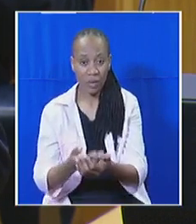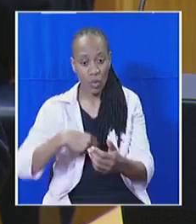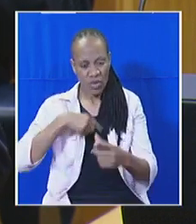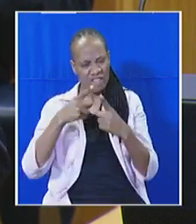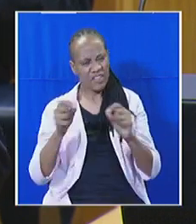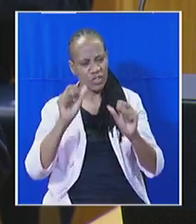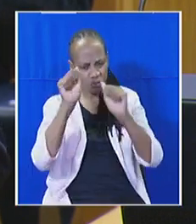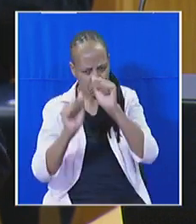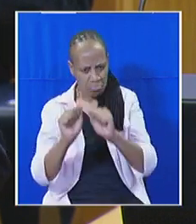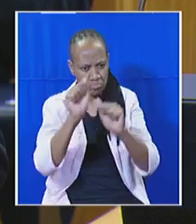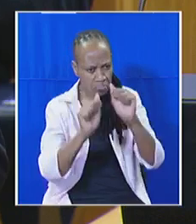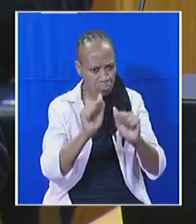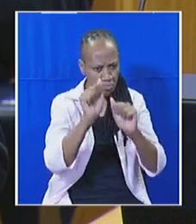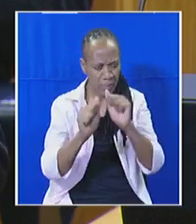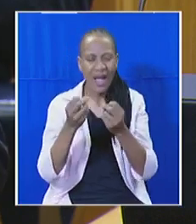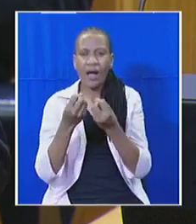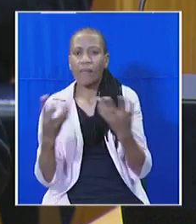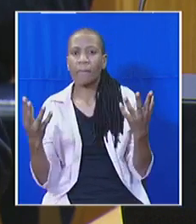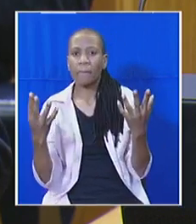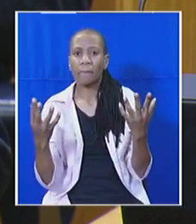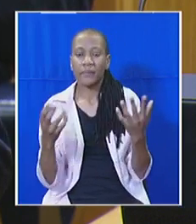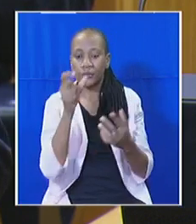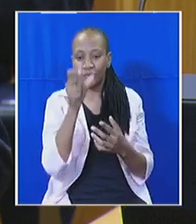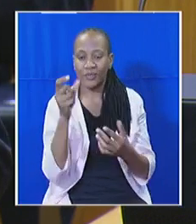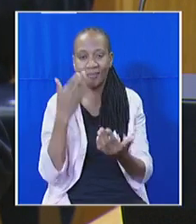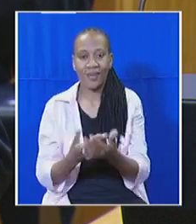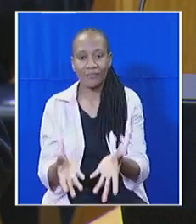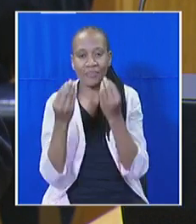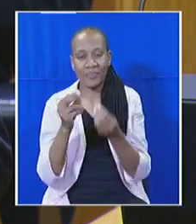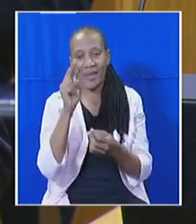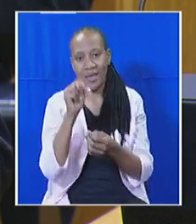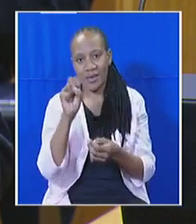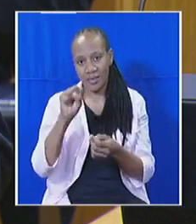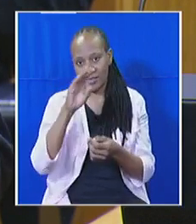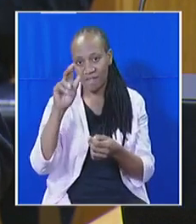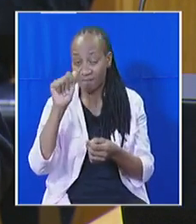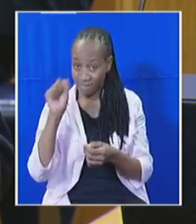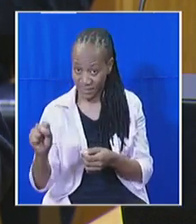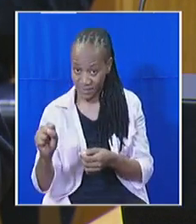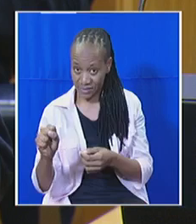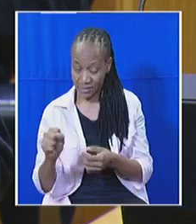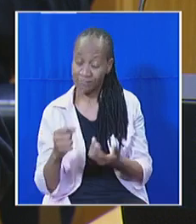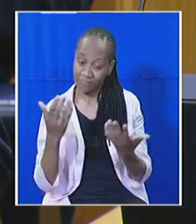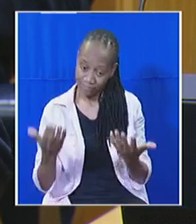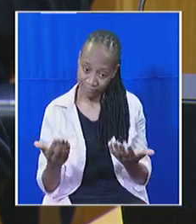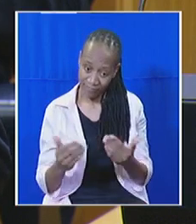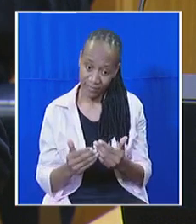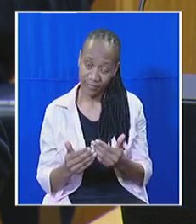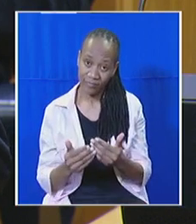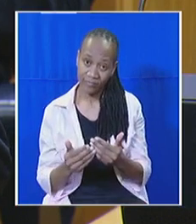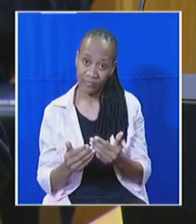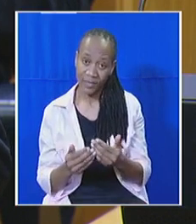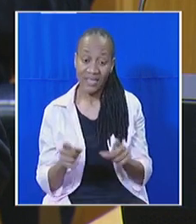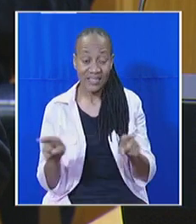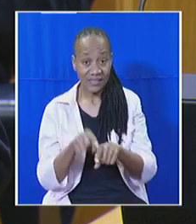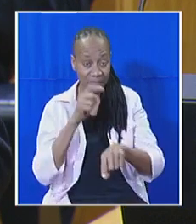the percentage of students who qualify for NSFAS, to cover the full cost of study loans for poor and working